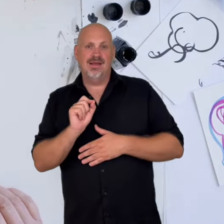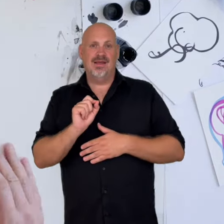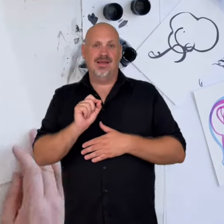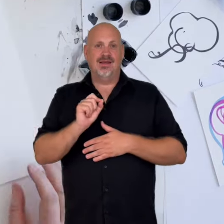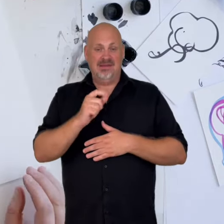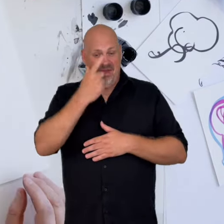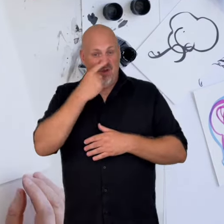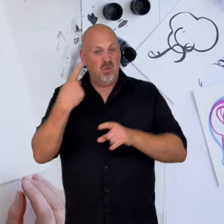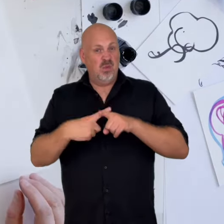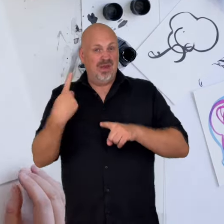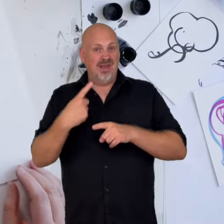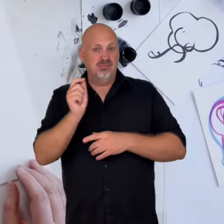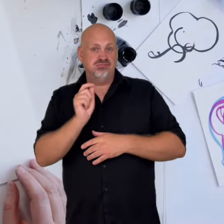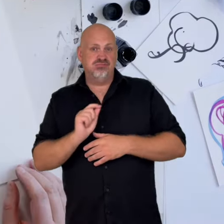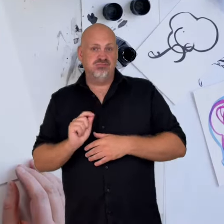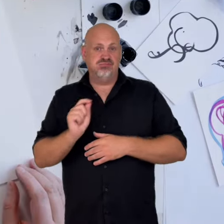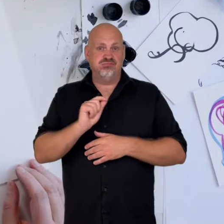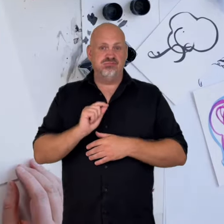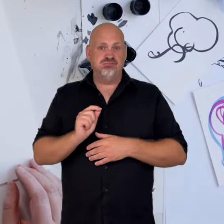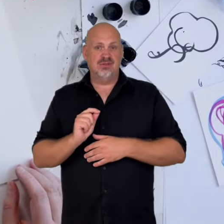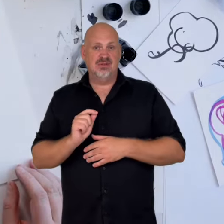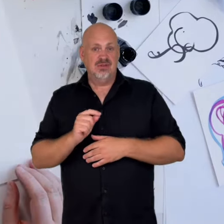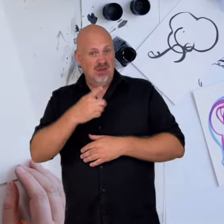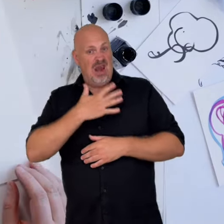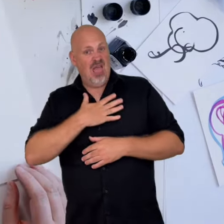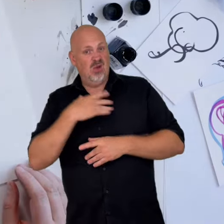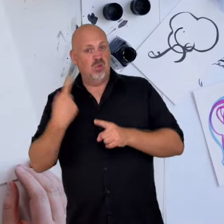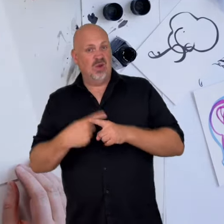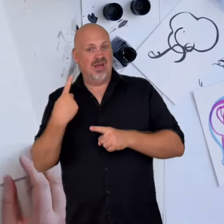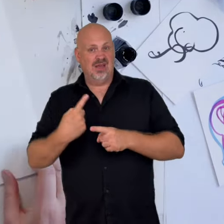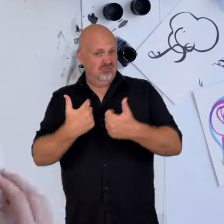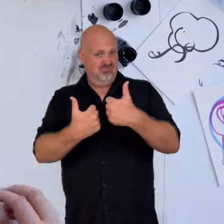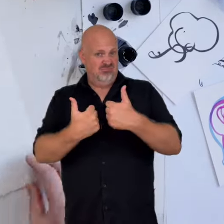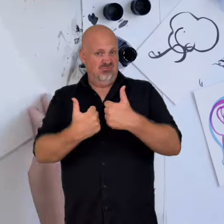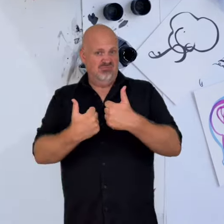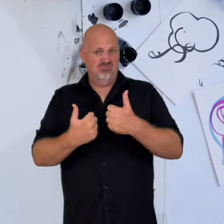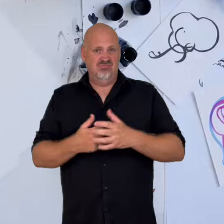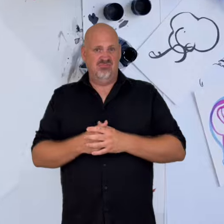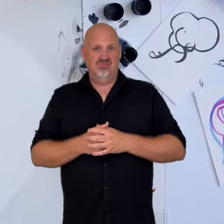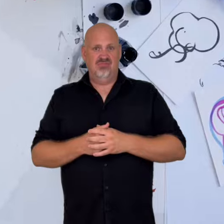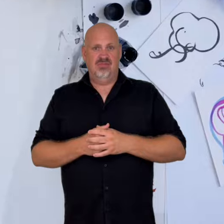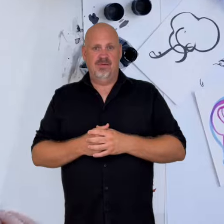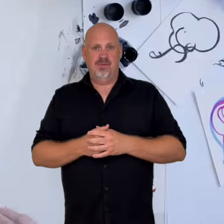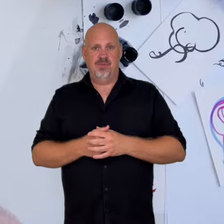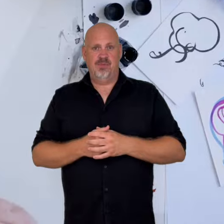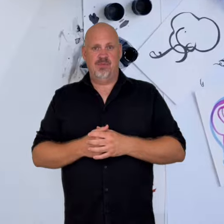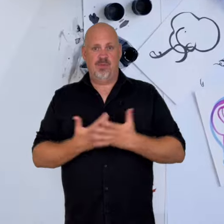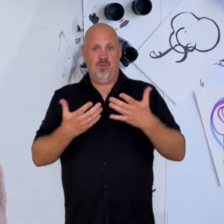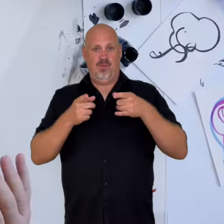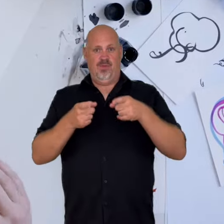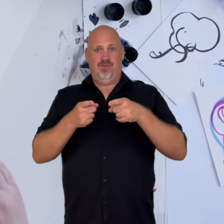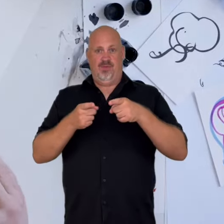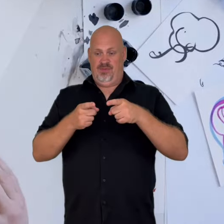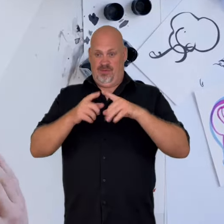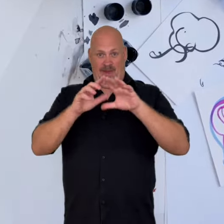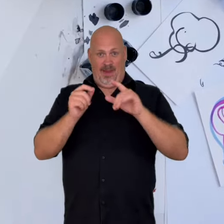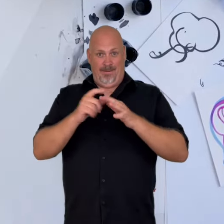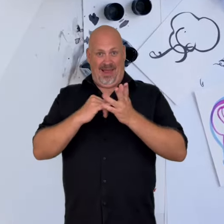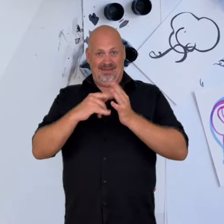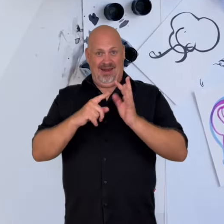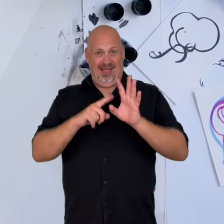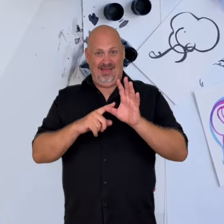of A4 paper, you could do one on there as well. I find it quite meditative, and and it's nice time